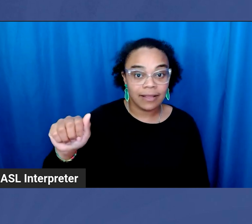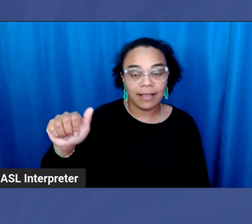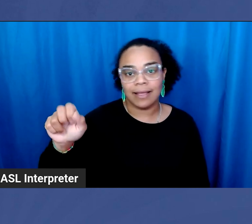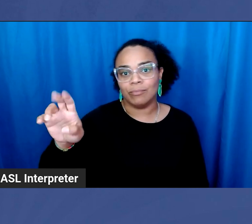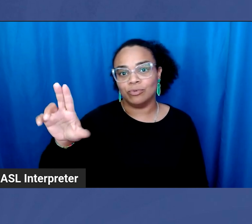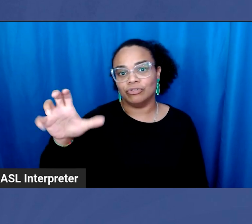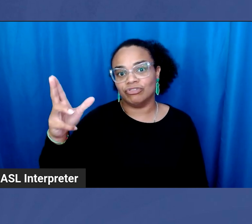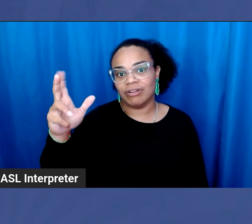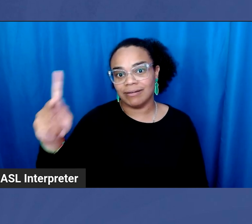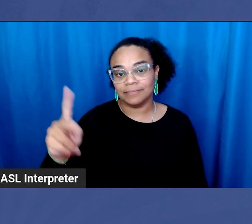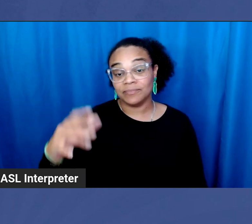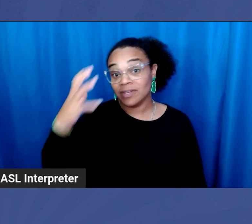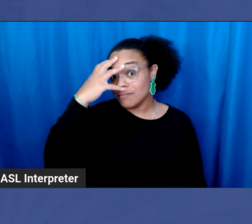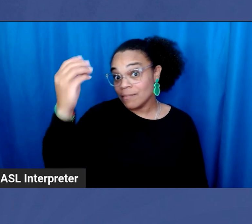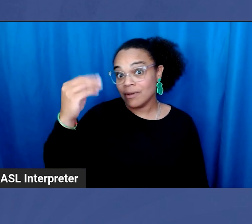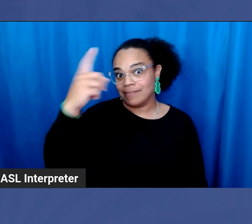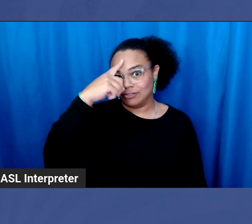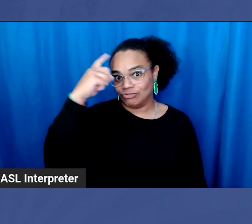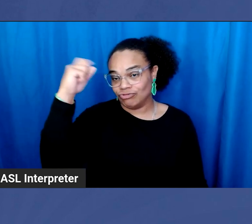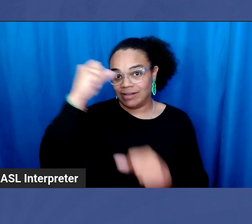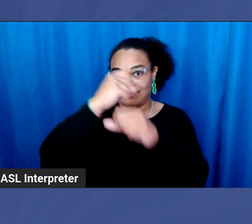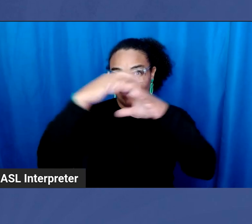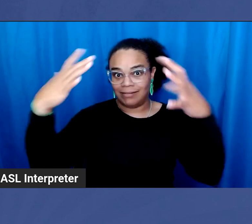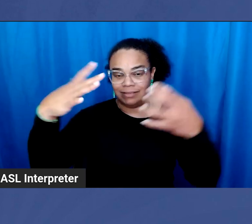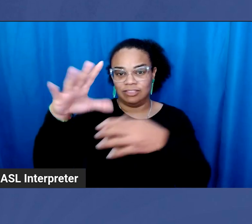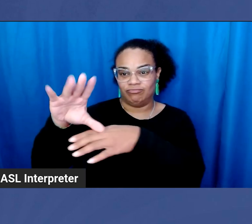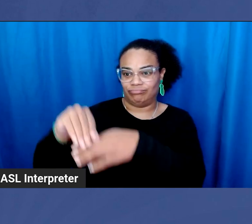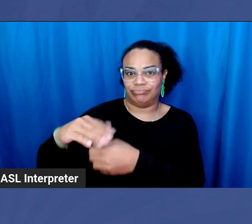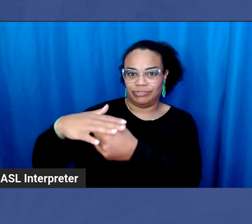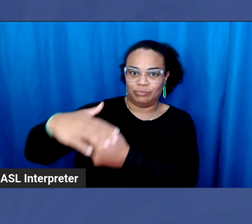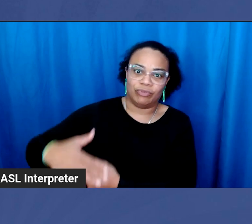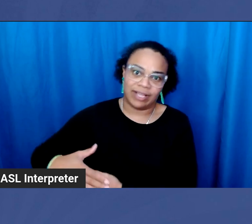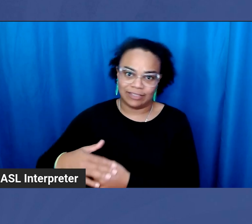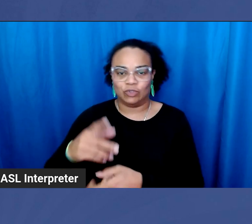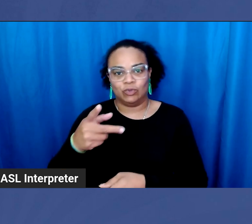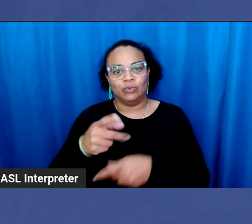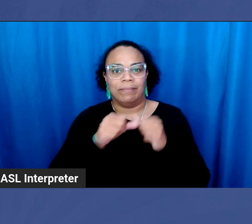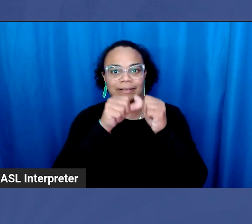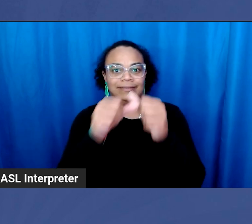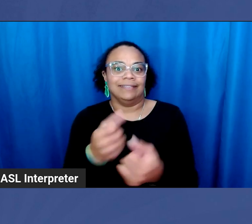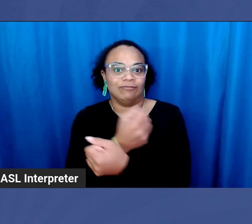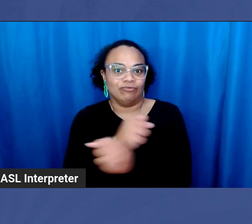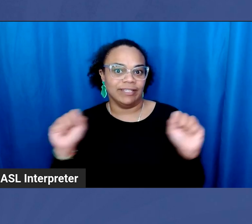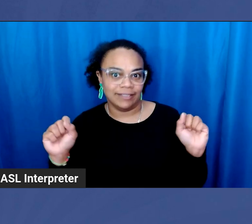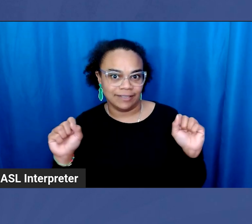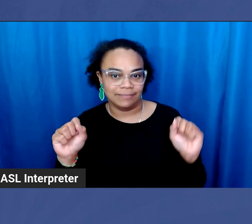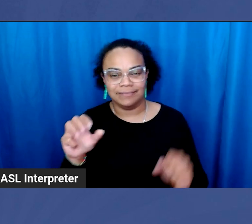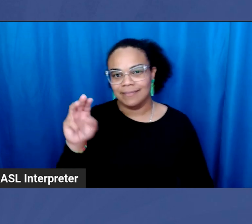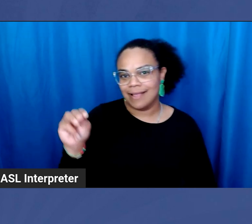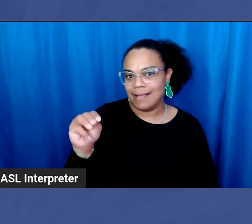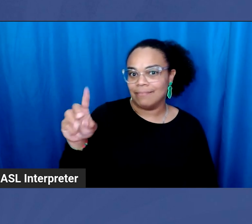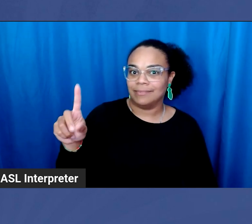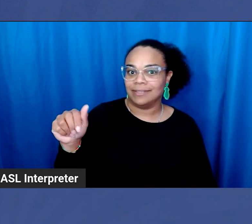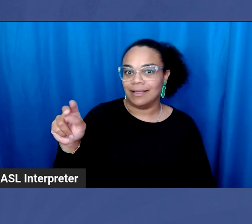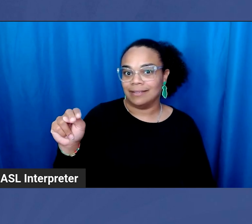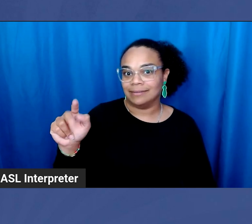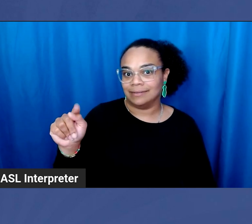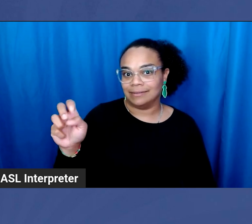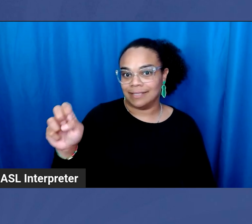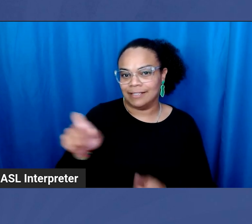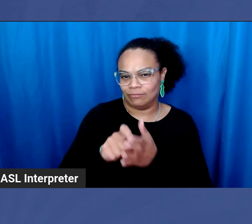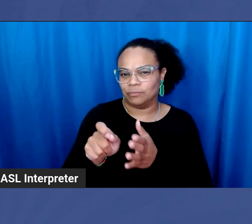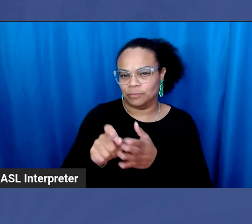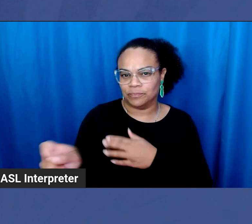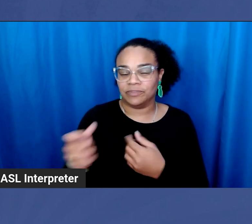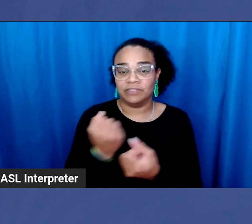A Memory and a Dream Suppressed to Maintain Freedom by M. Dante.